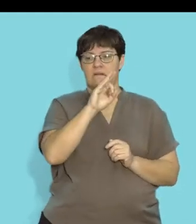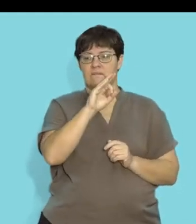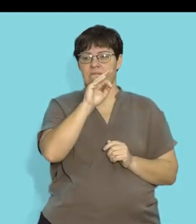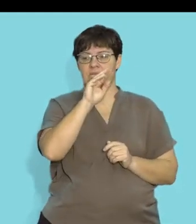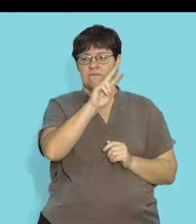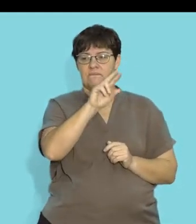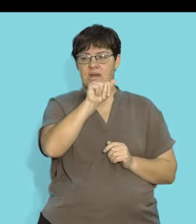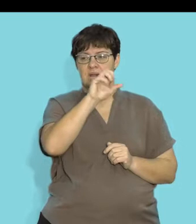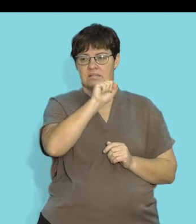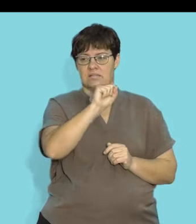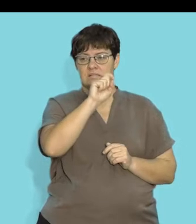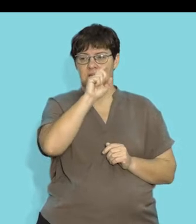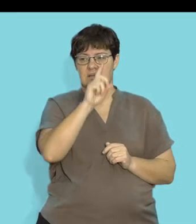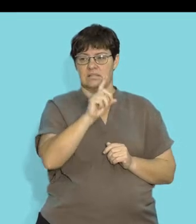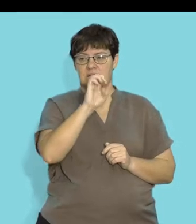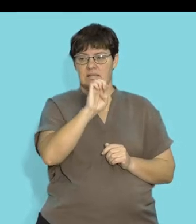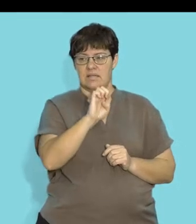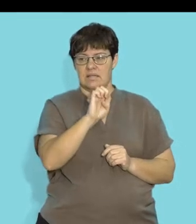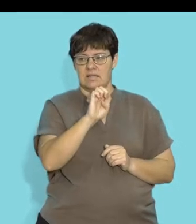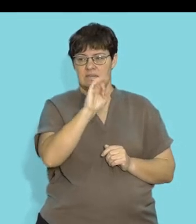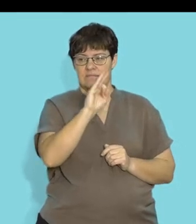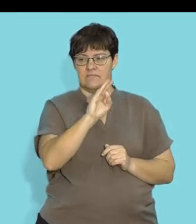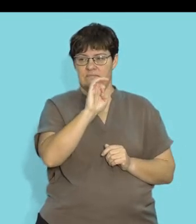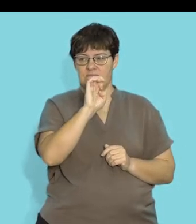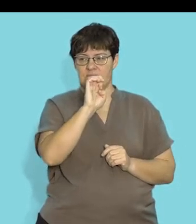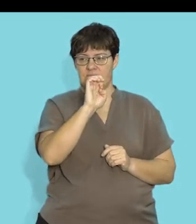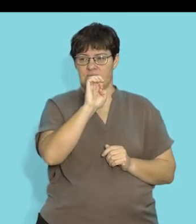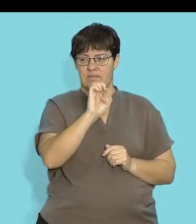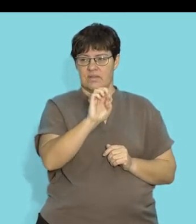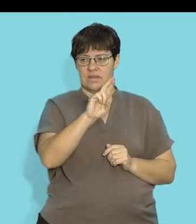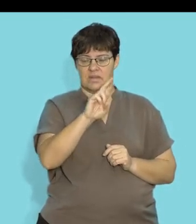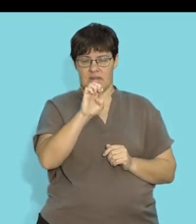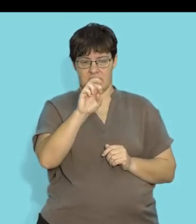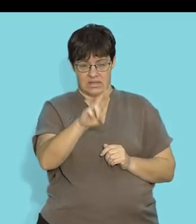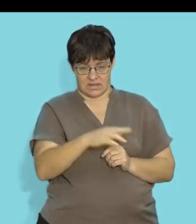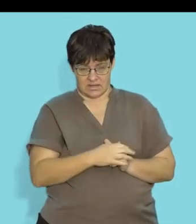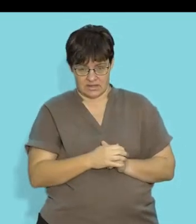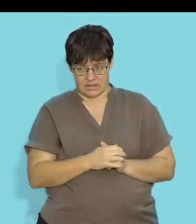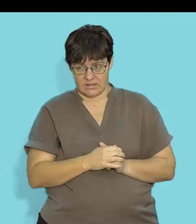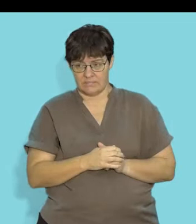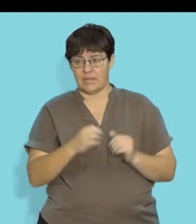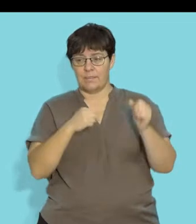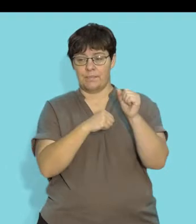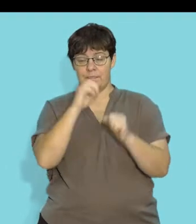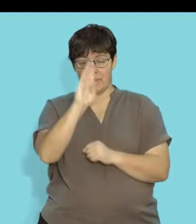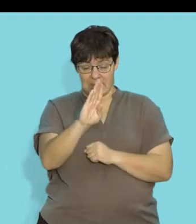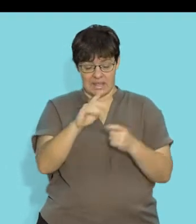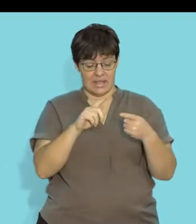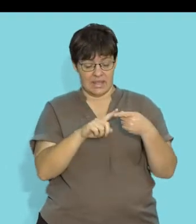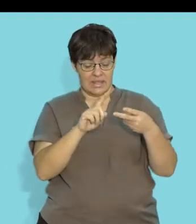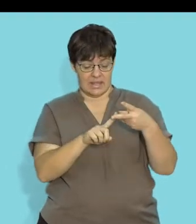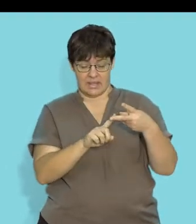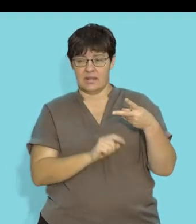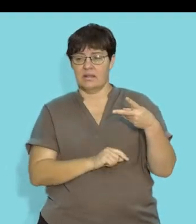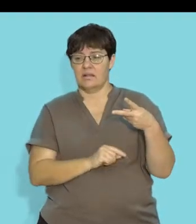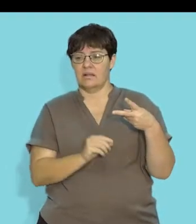deferens. Okay, so that's the vas deferens there. If you look at structure B points to the tube that